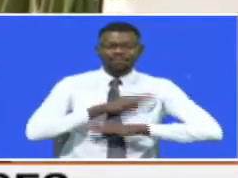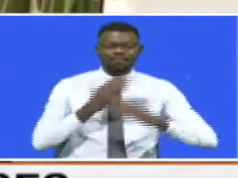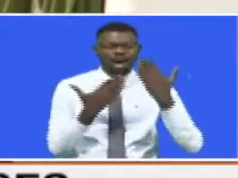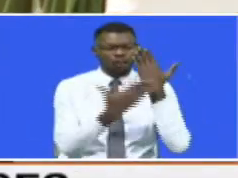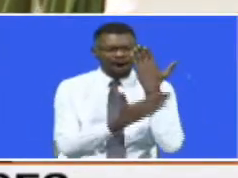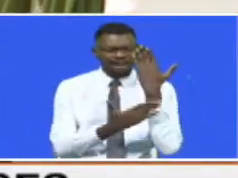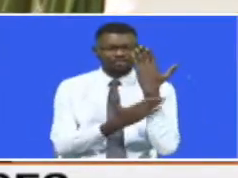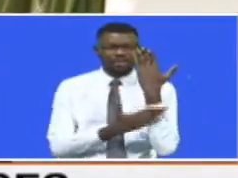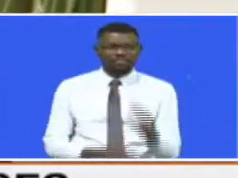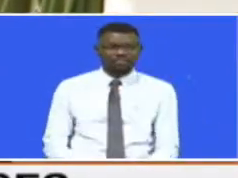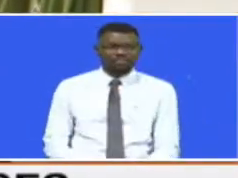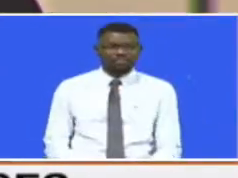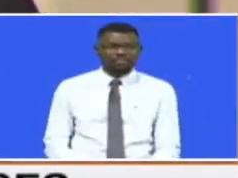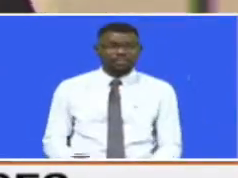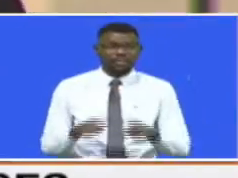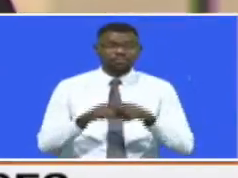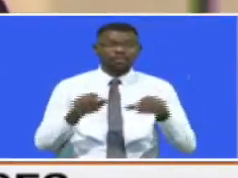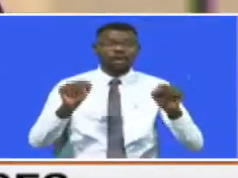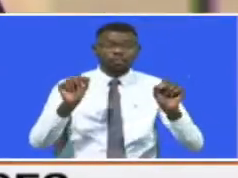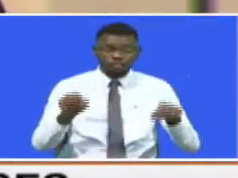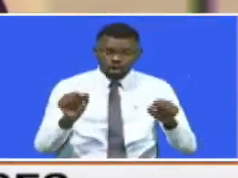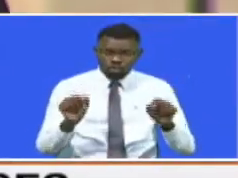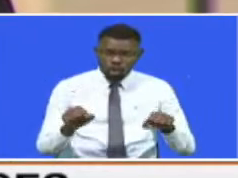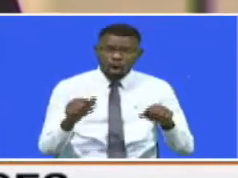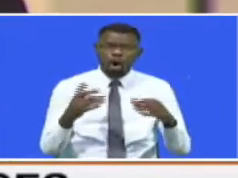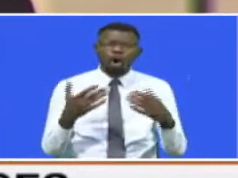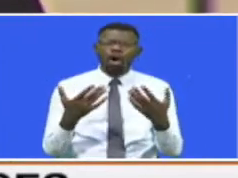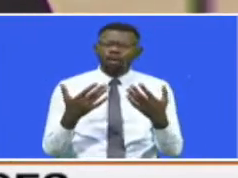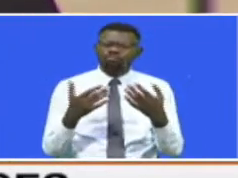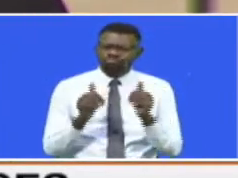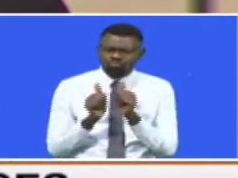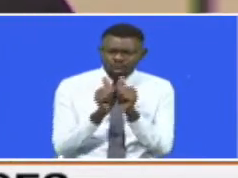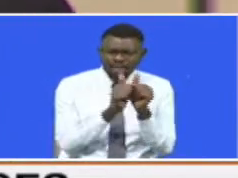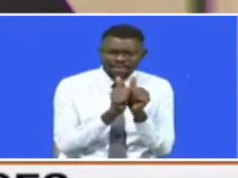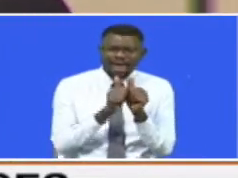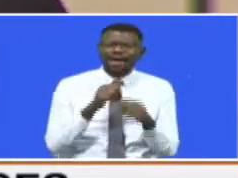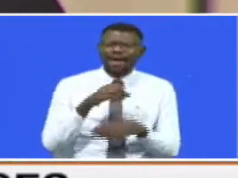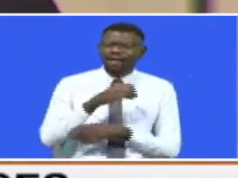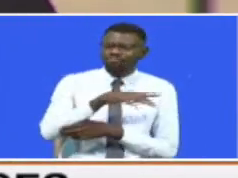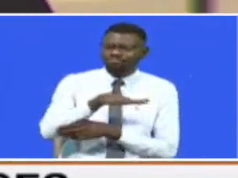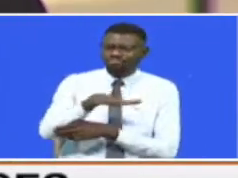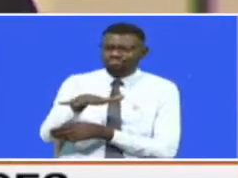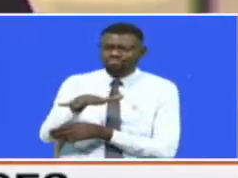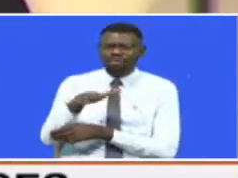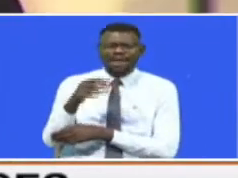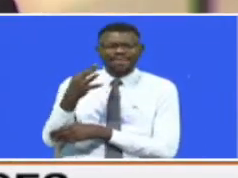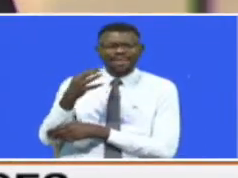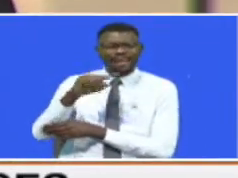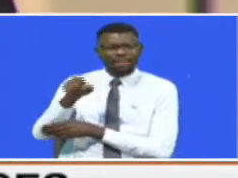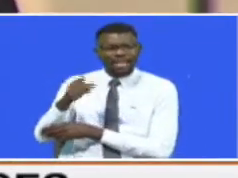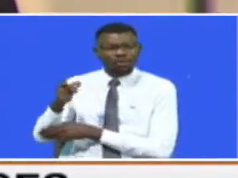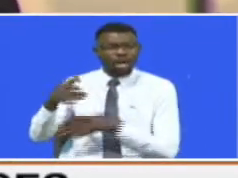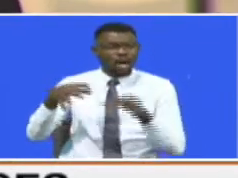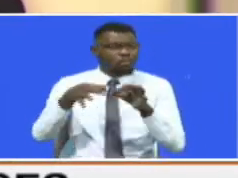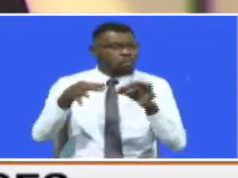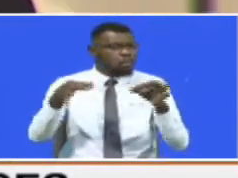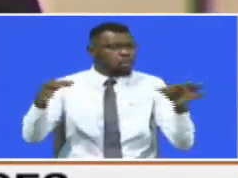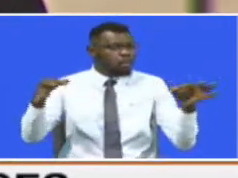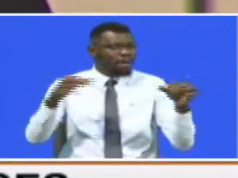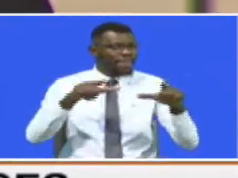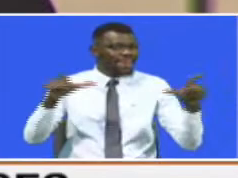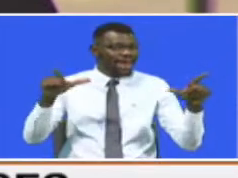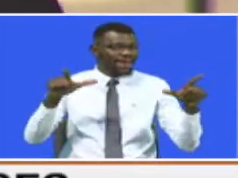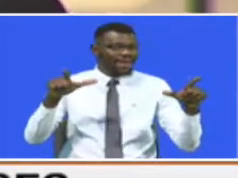country. It would be possible to progressively irrigate the 3 million acres already